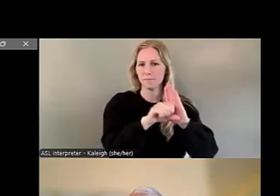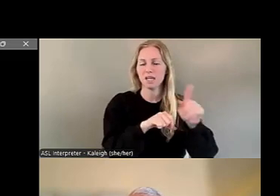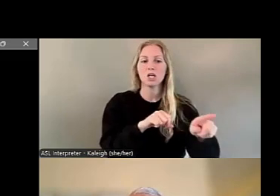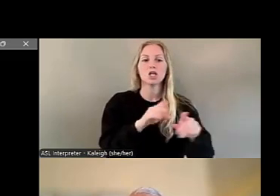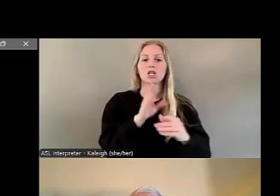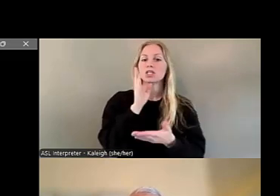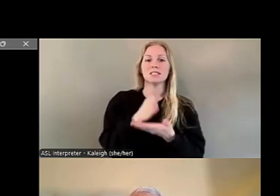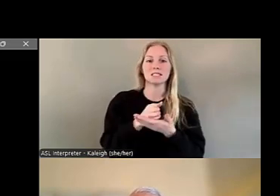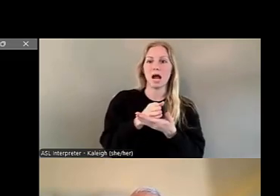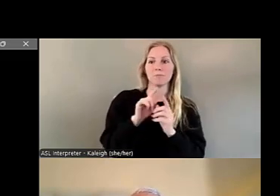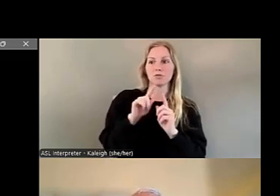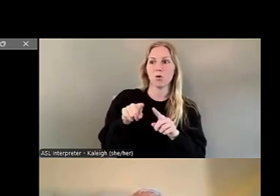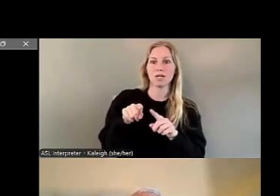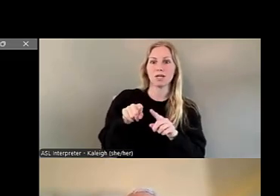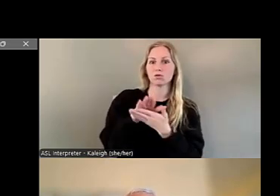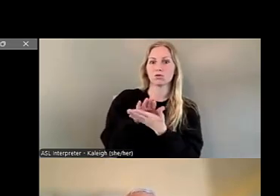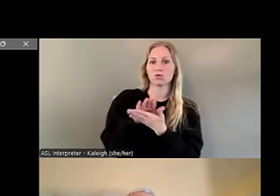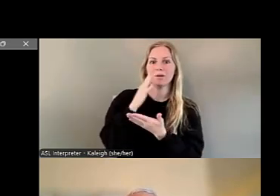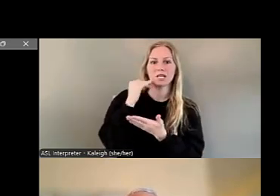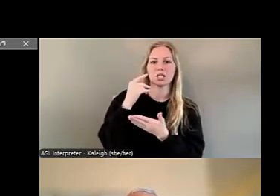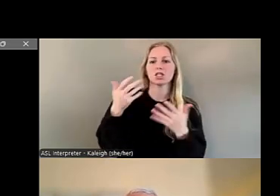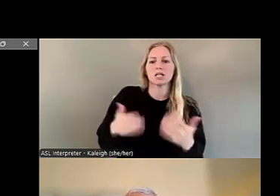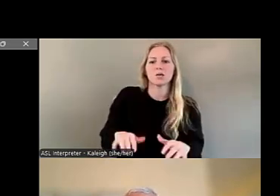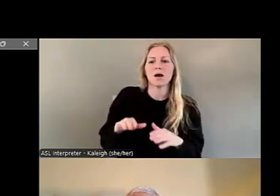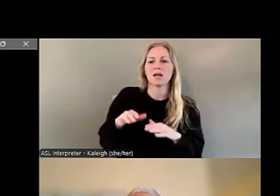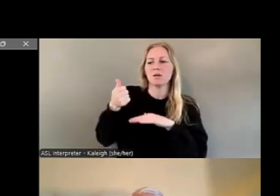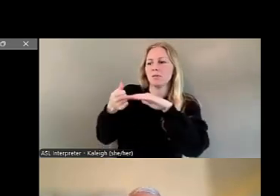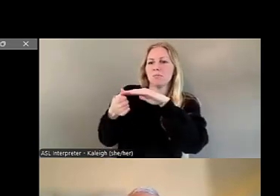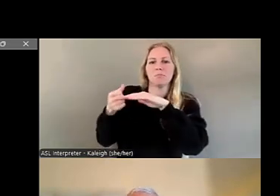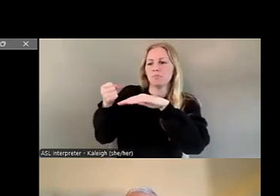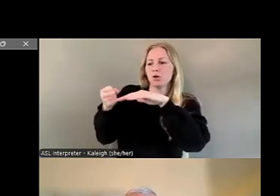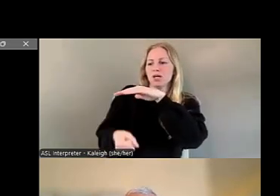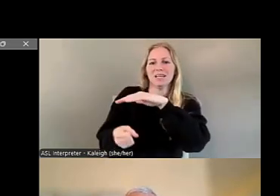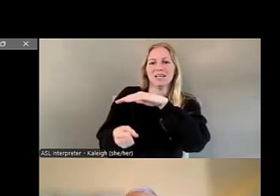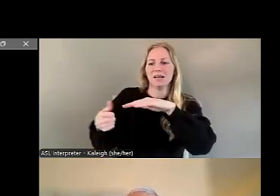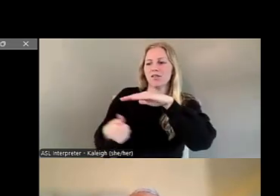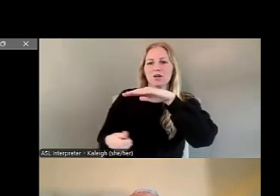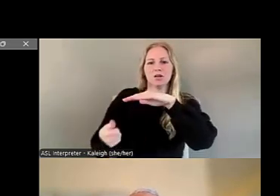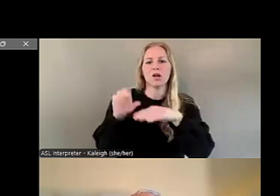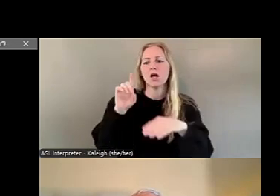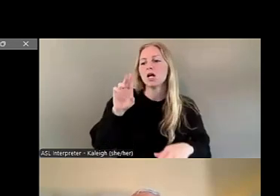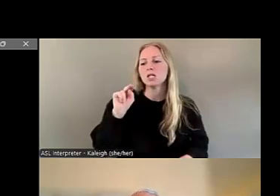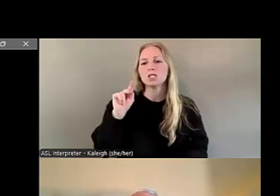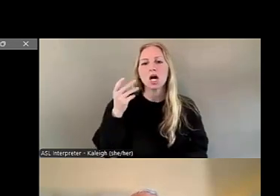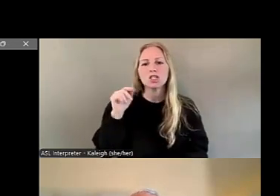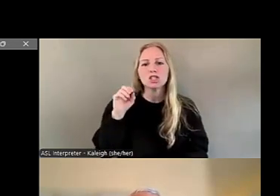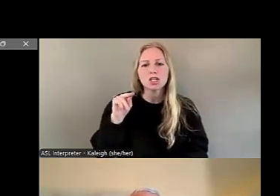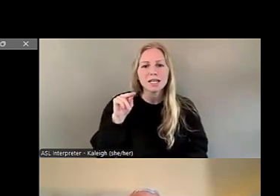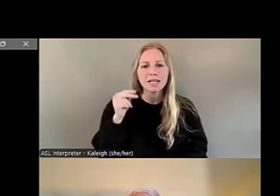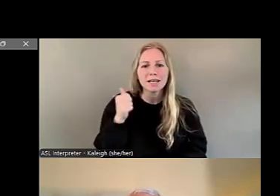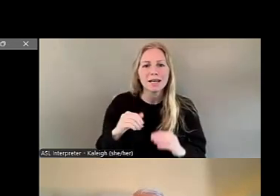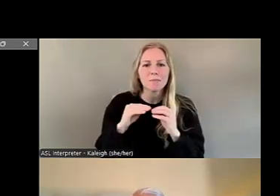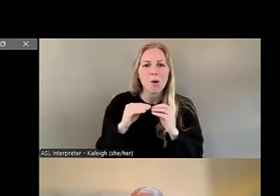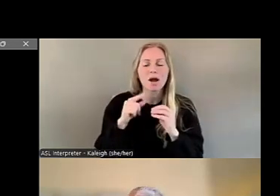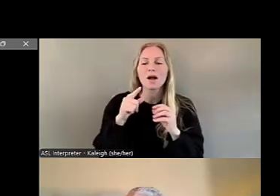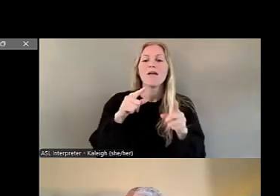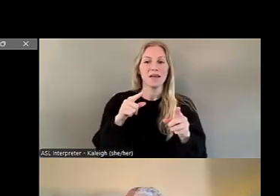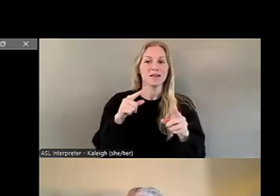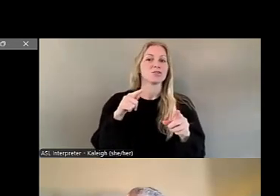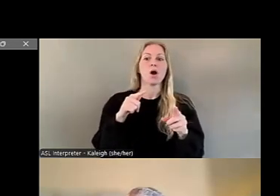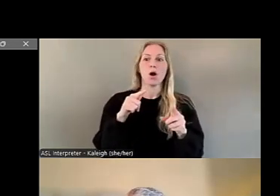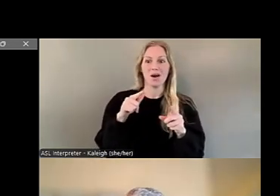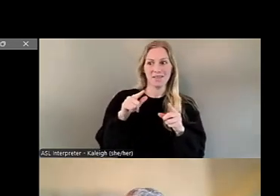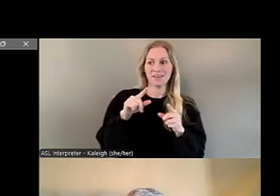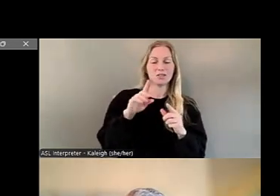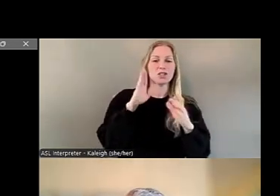in the dungeon anymore. And even after she stopped going to school, she wouldn't go to church because her church was near the school and it reminded her of